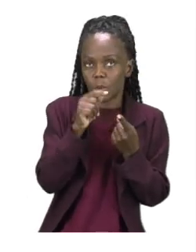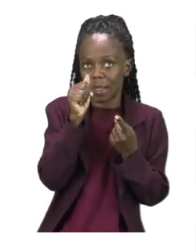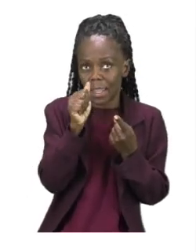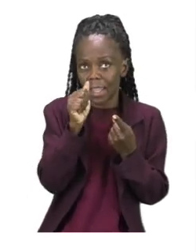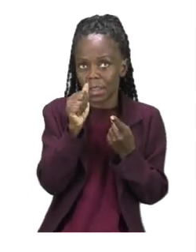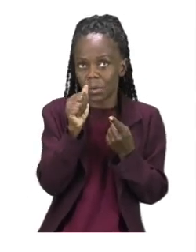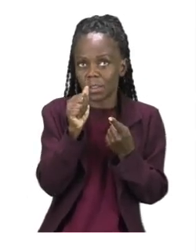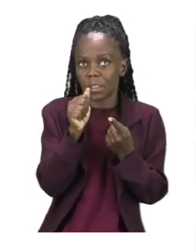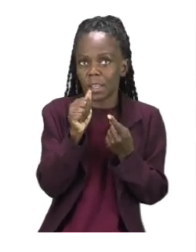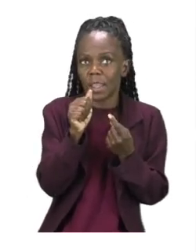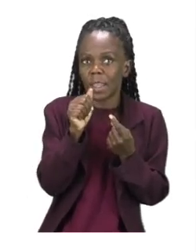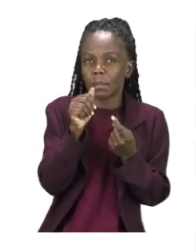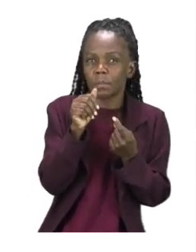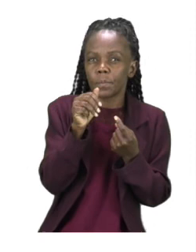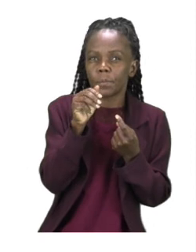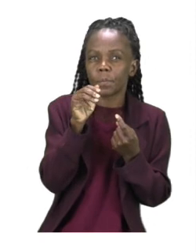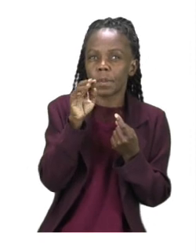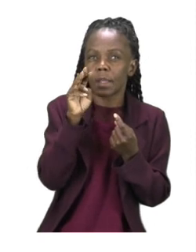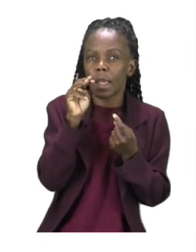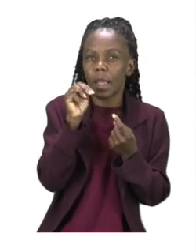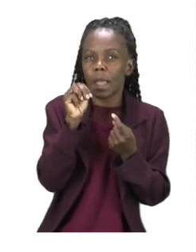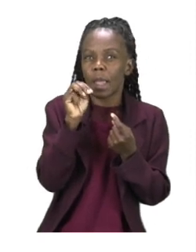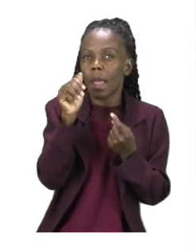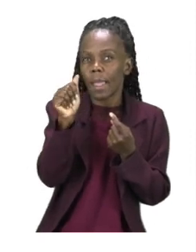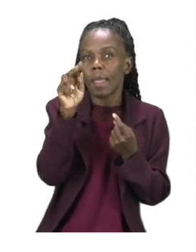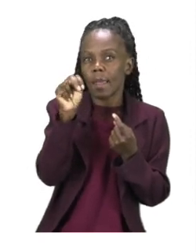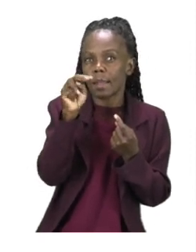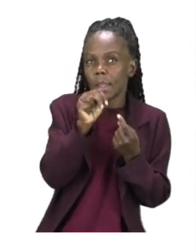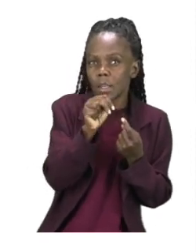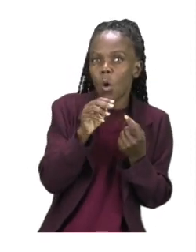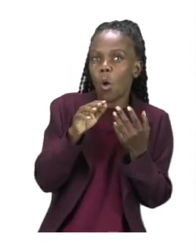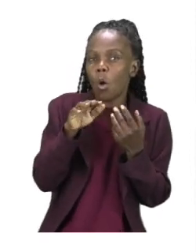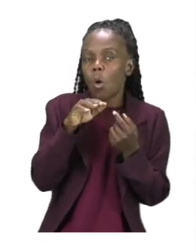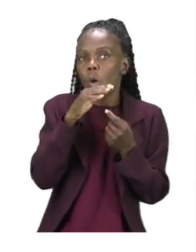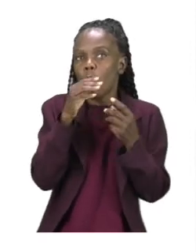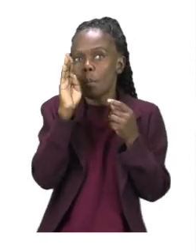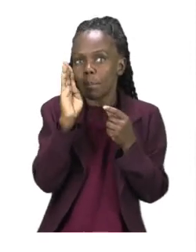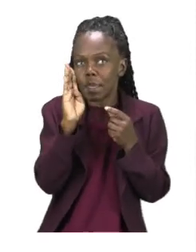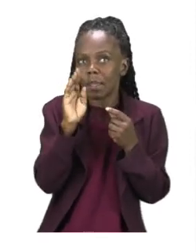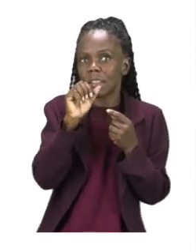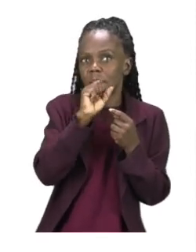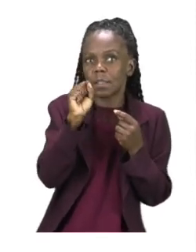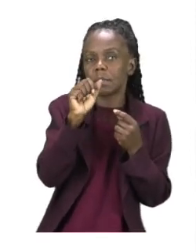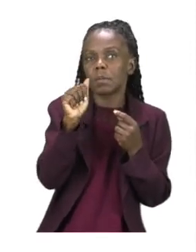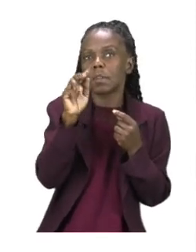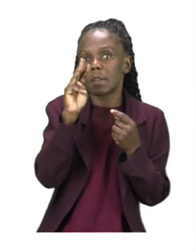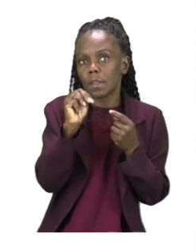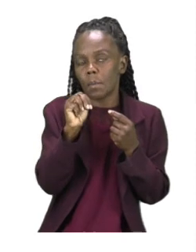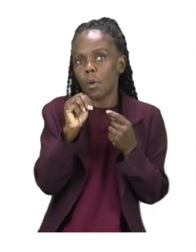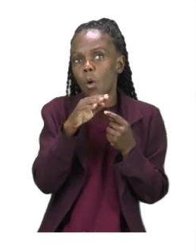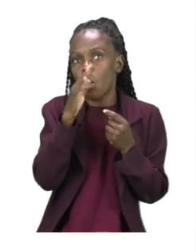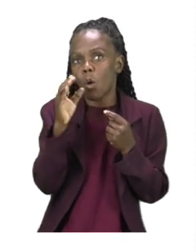or Sam or Mom? Now I want you